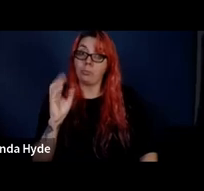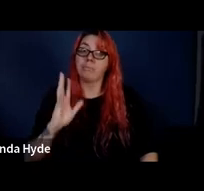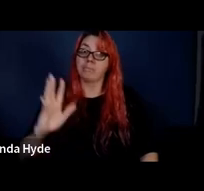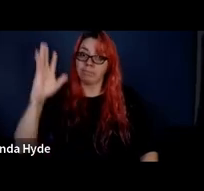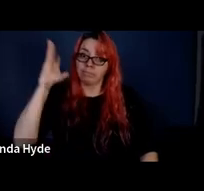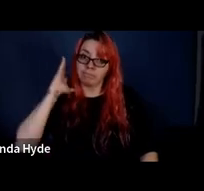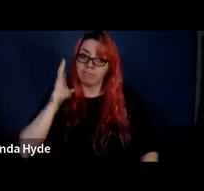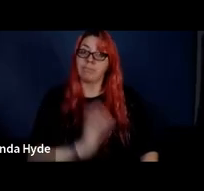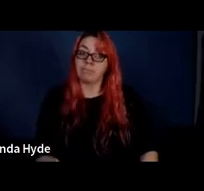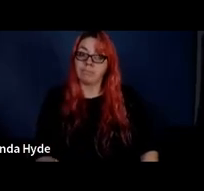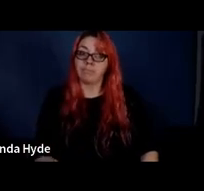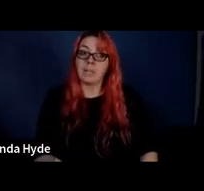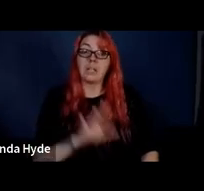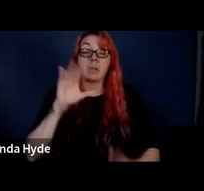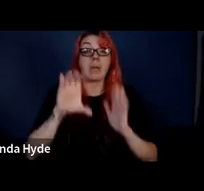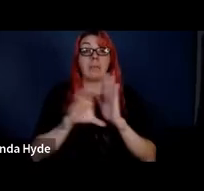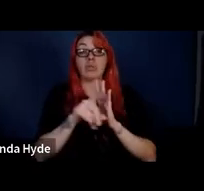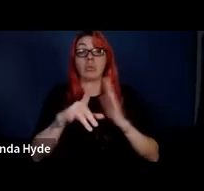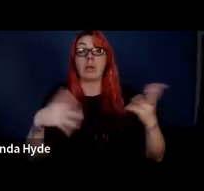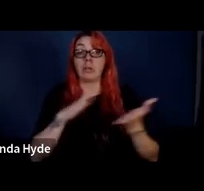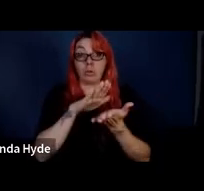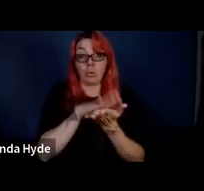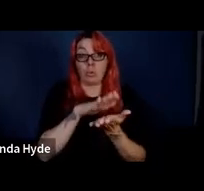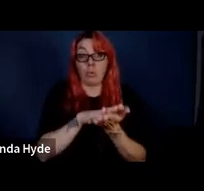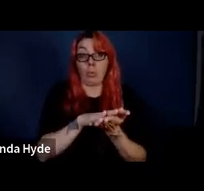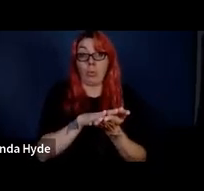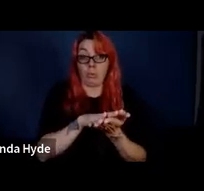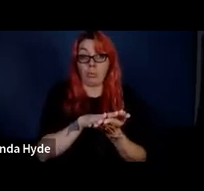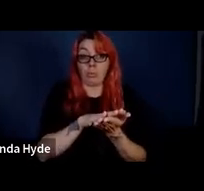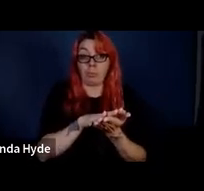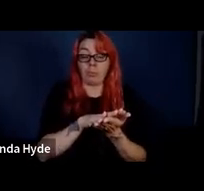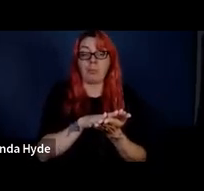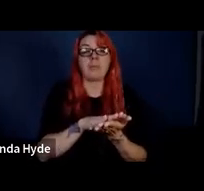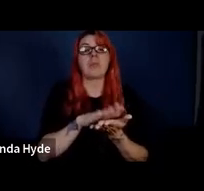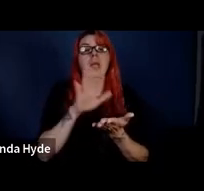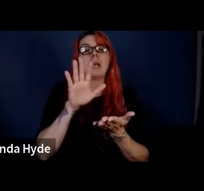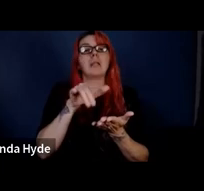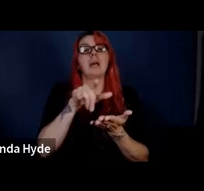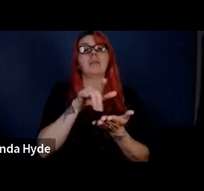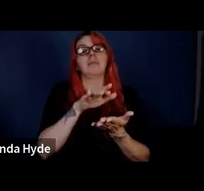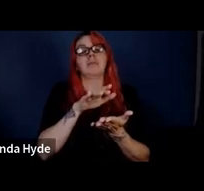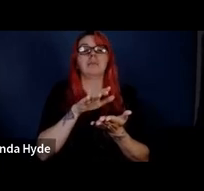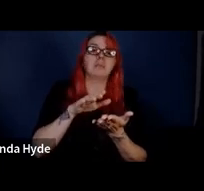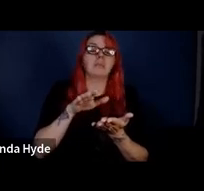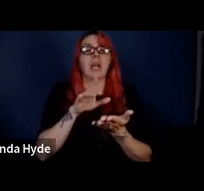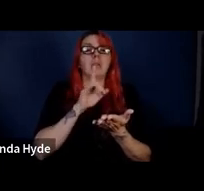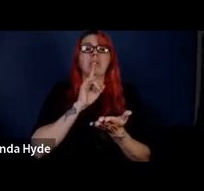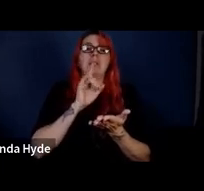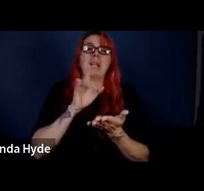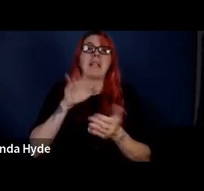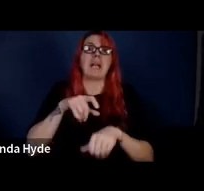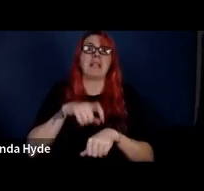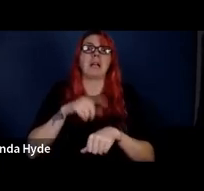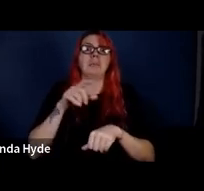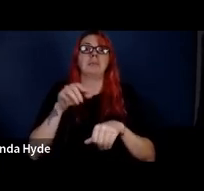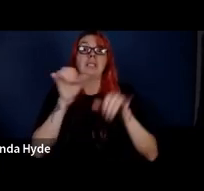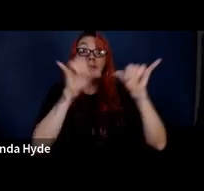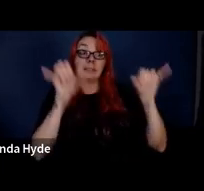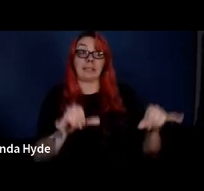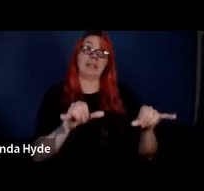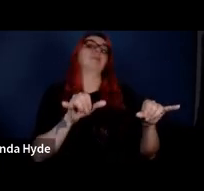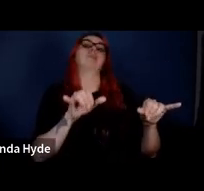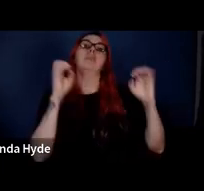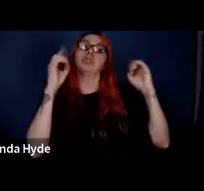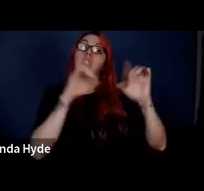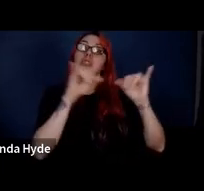then is of a school, which was really almost a separate school system that not that the government created, but